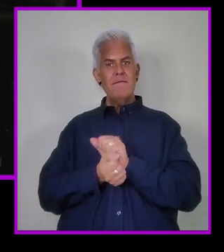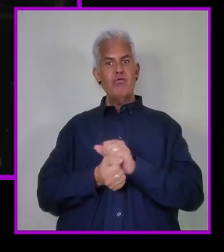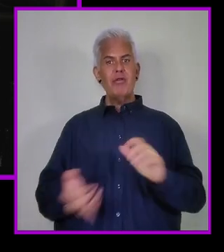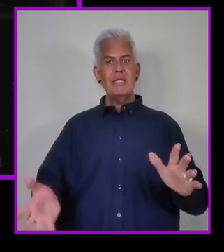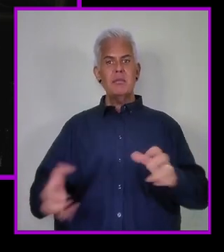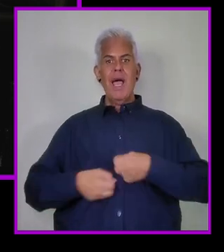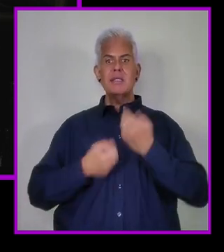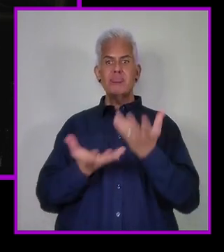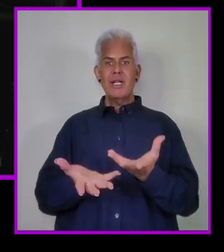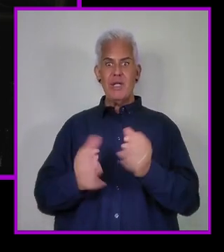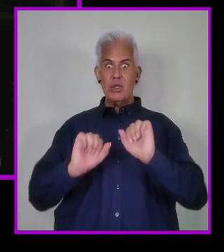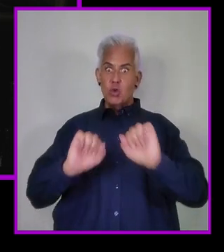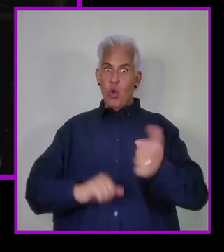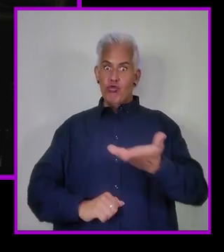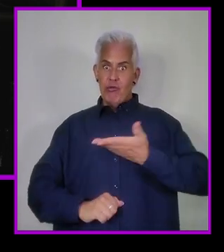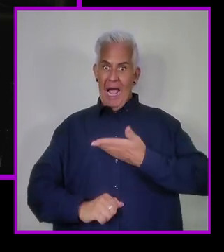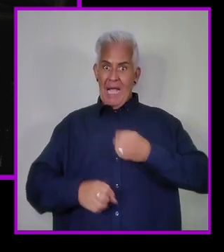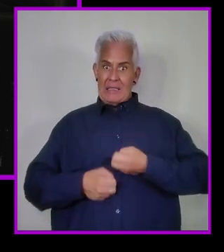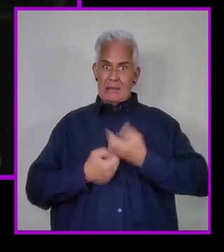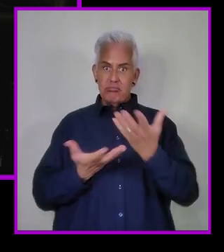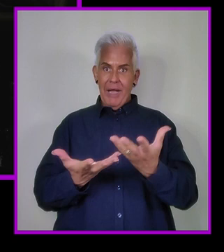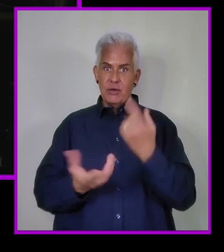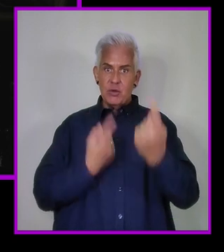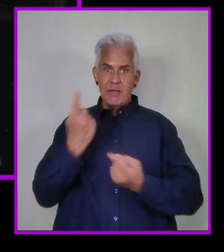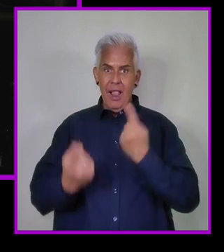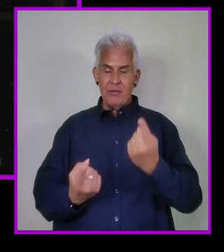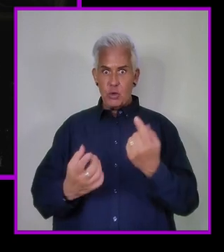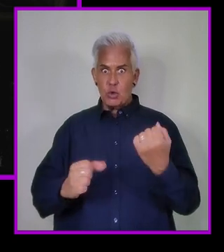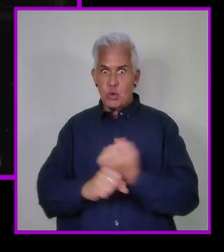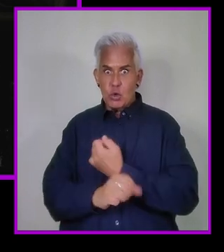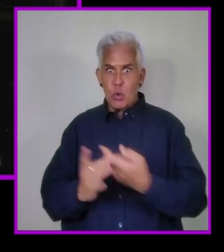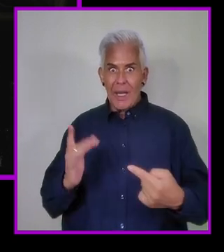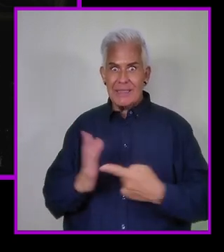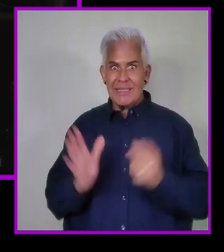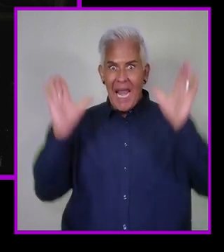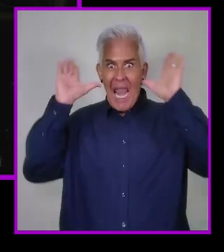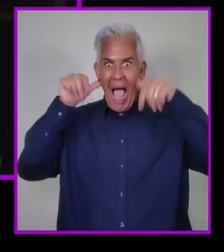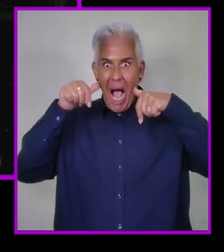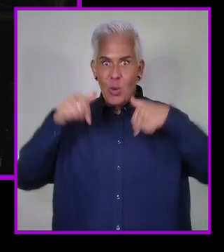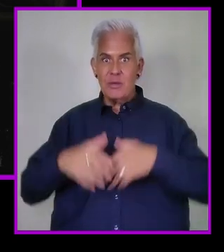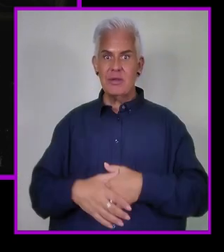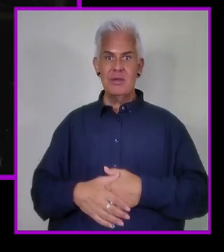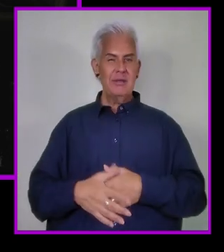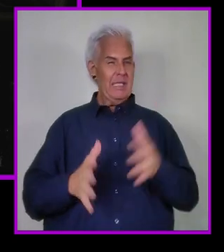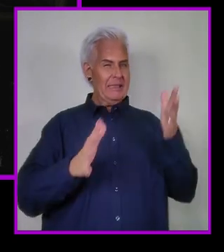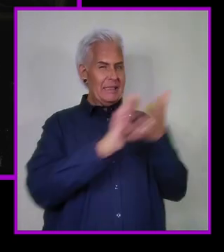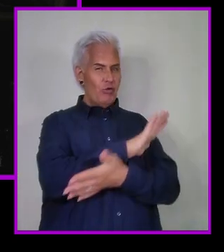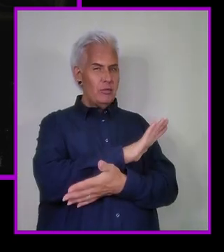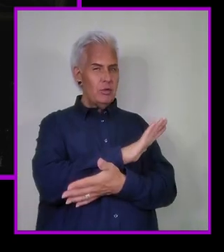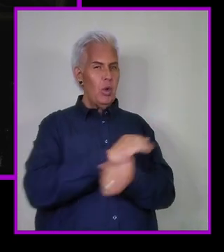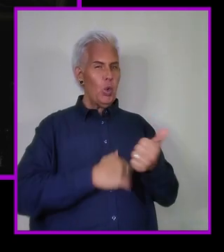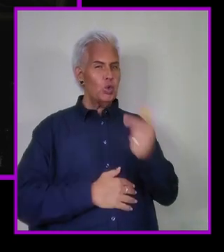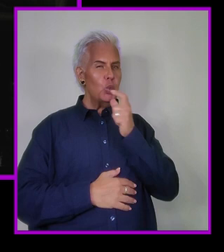know, you have a civil right to express yourself. So do so as loud as possibly. And disruption, I think, is a really,